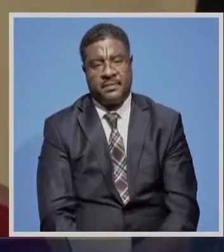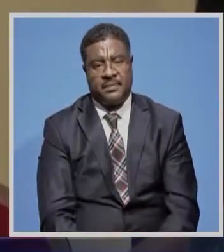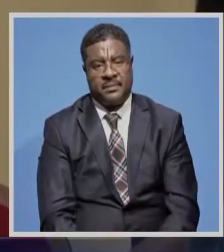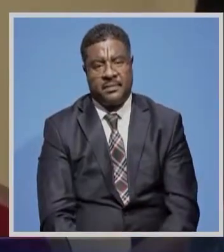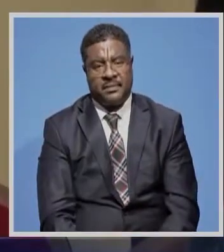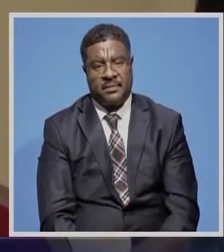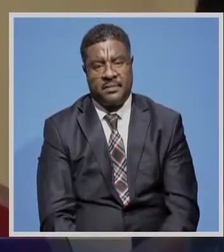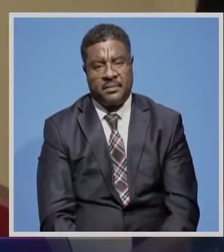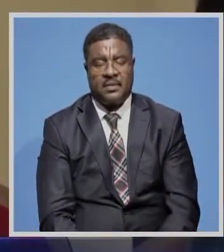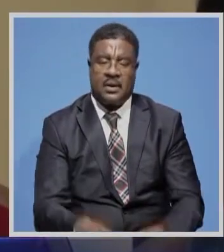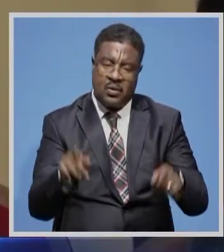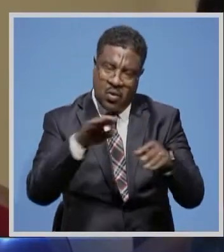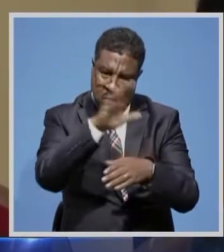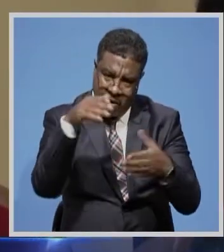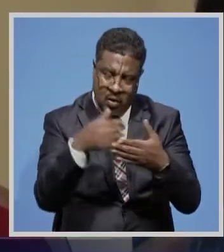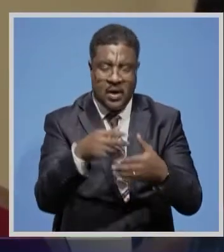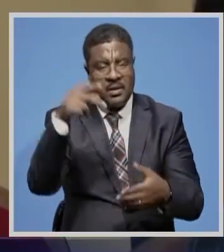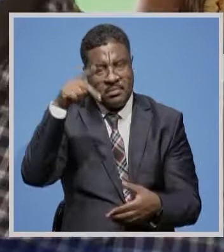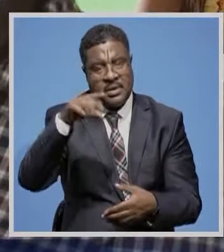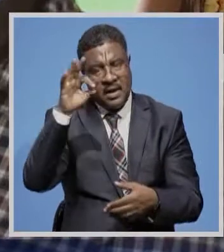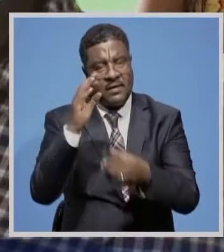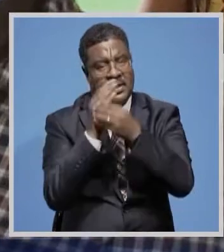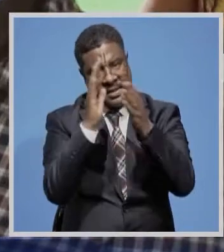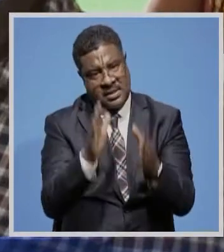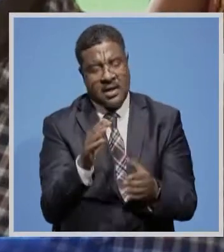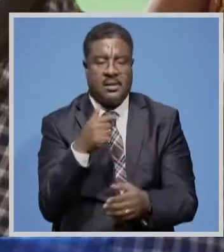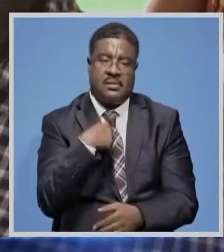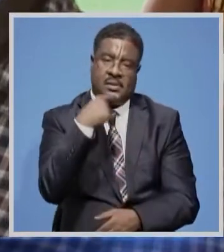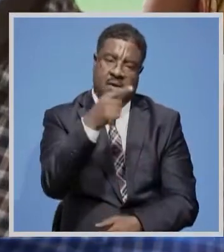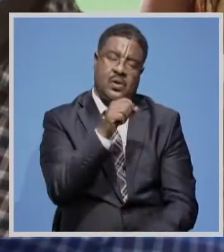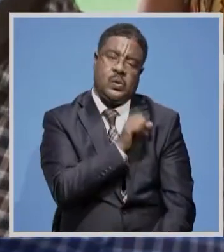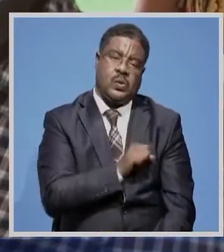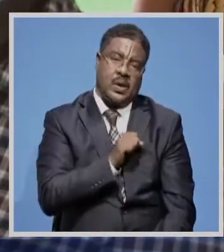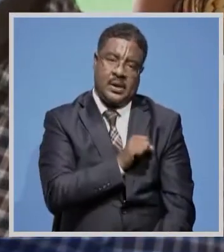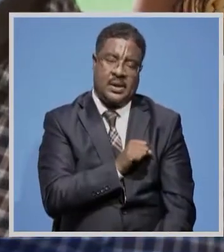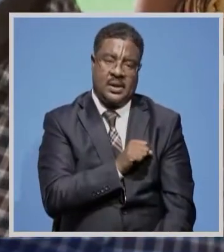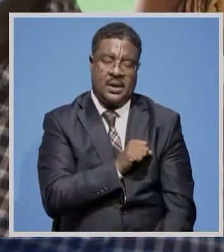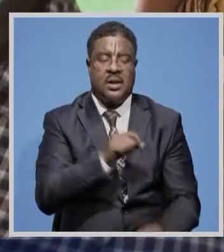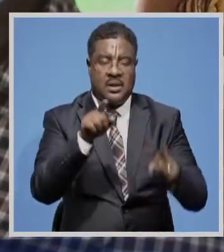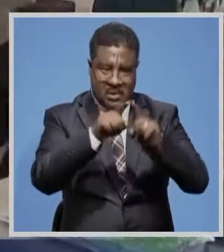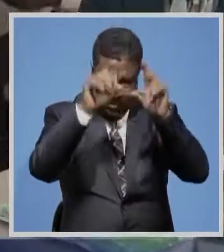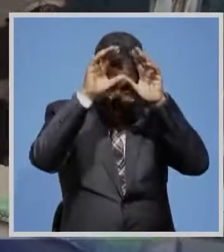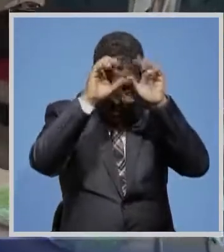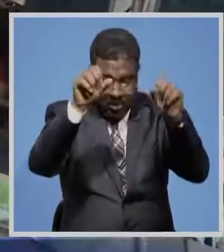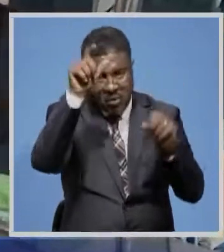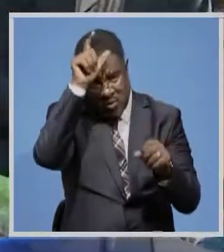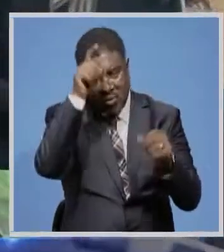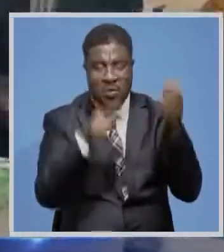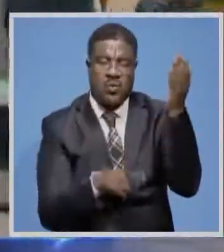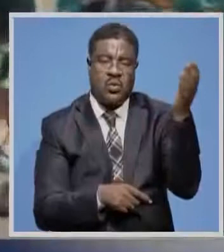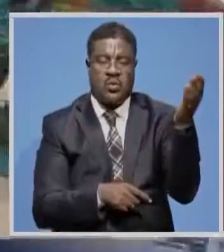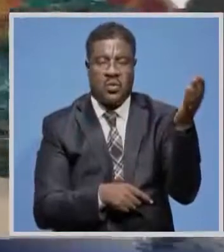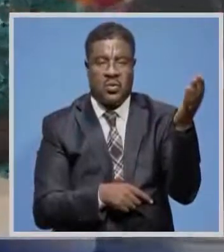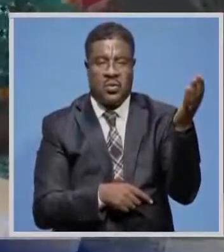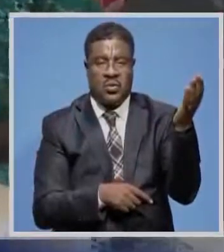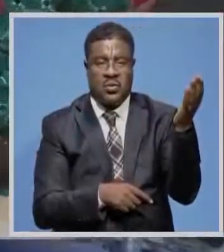The general leadership of the Patriotic Front. We appreciate that His Excellency President Mr. EDGAR